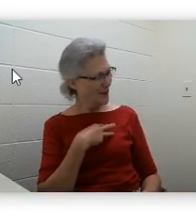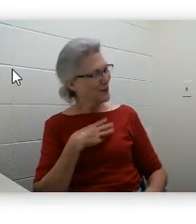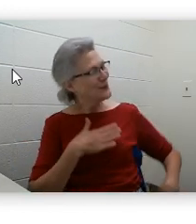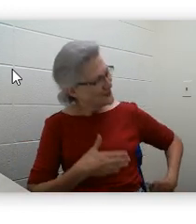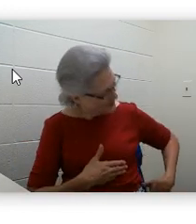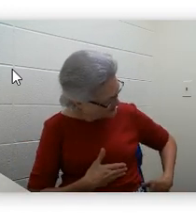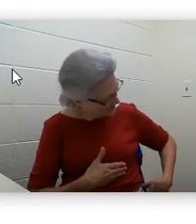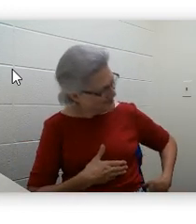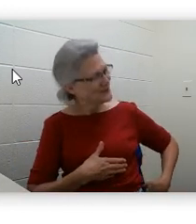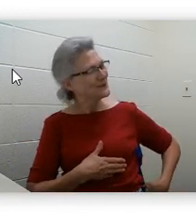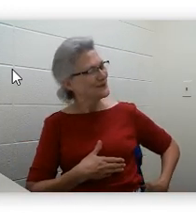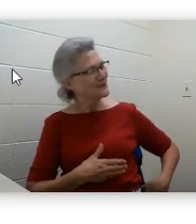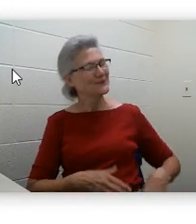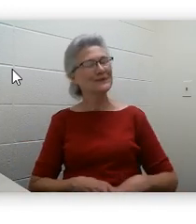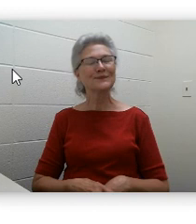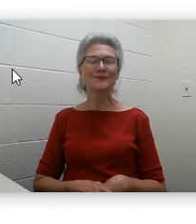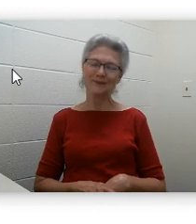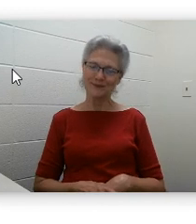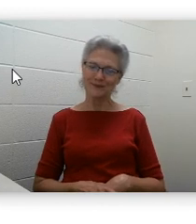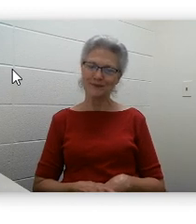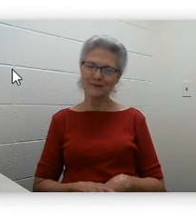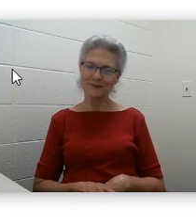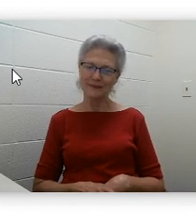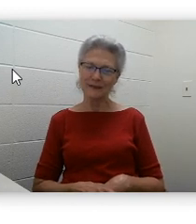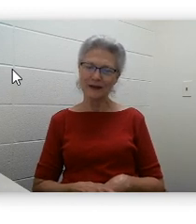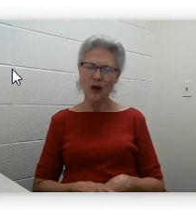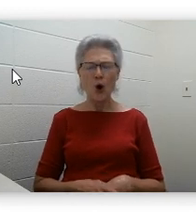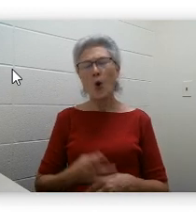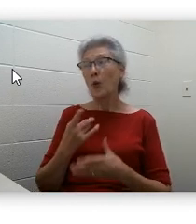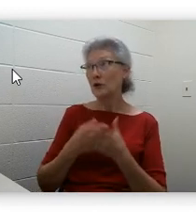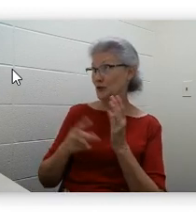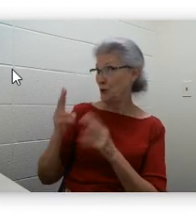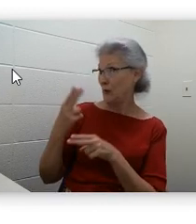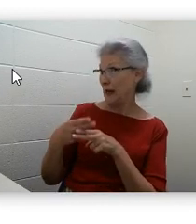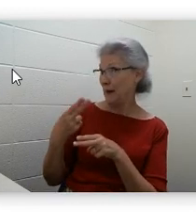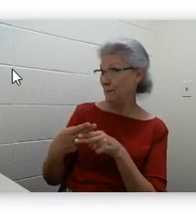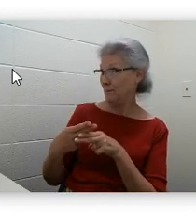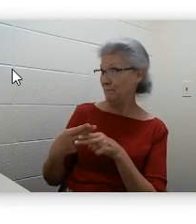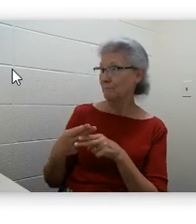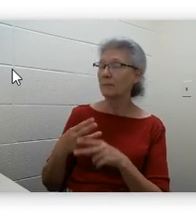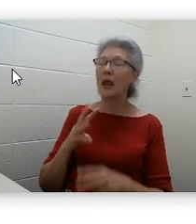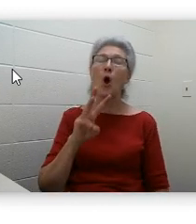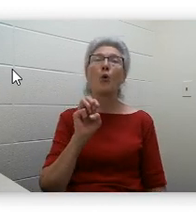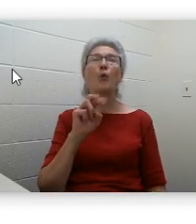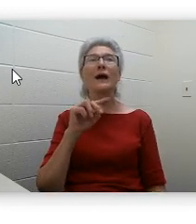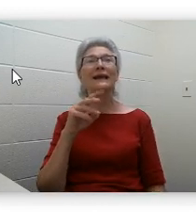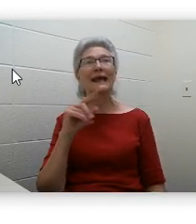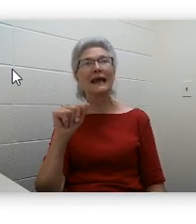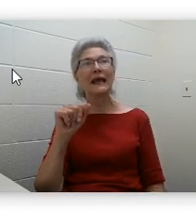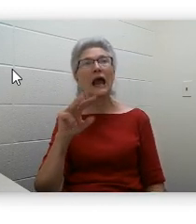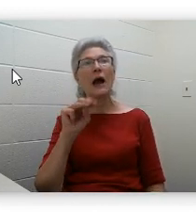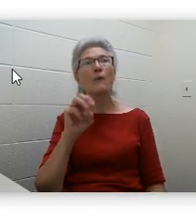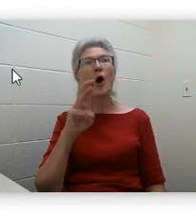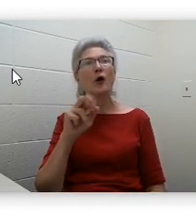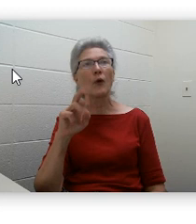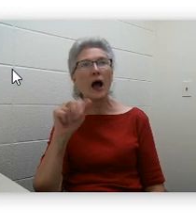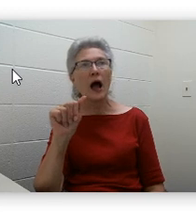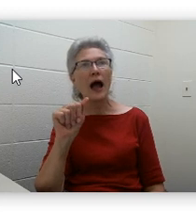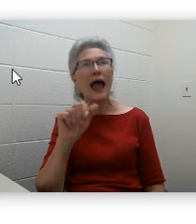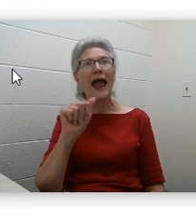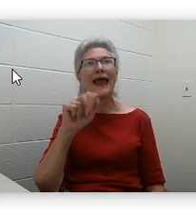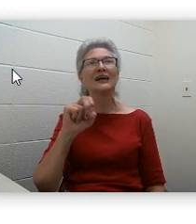to him from the bed. What's your name? He asked. Wendy Miura